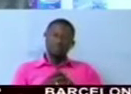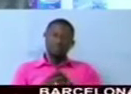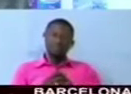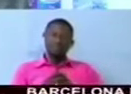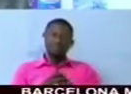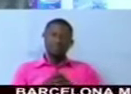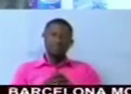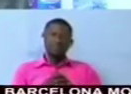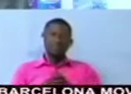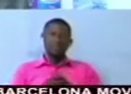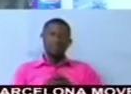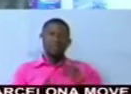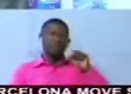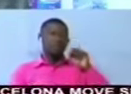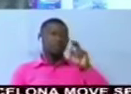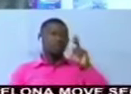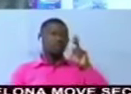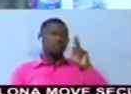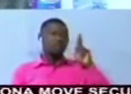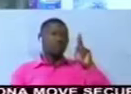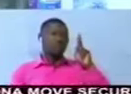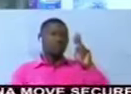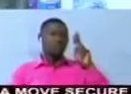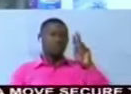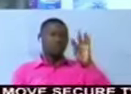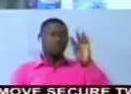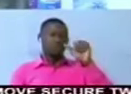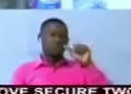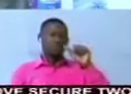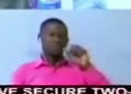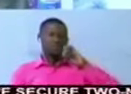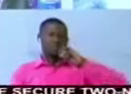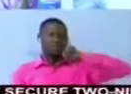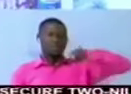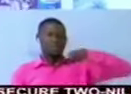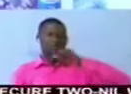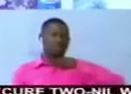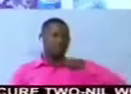Sukuta Jame Jame Jame or Sam sorry Jame Sukuta Jame